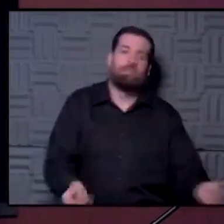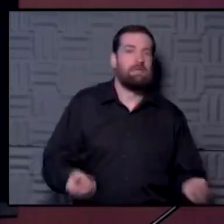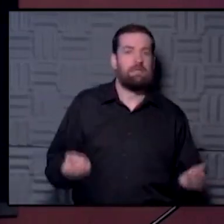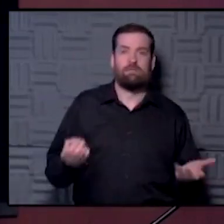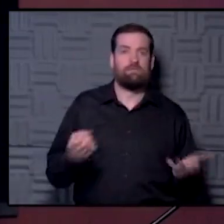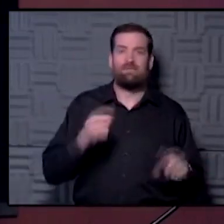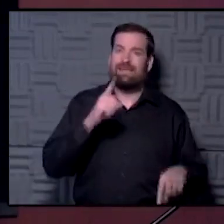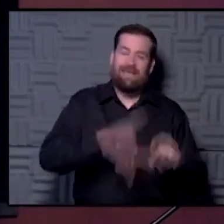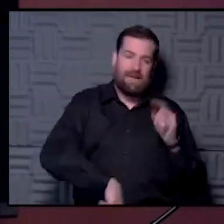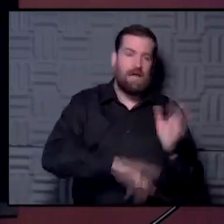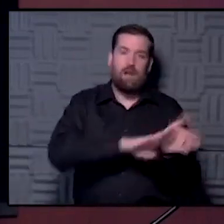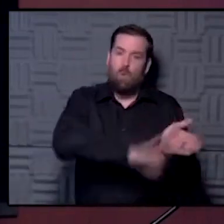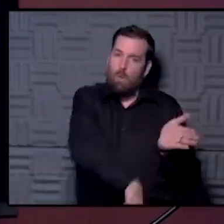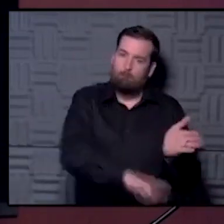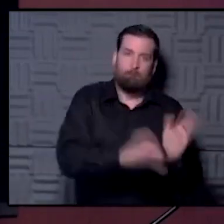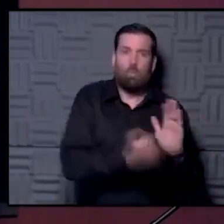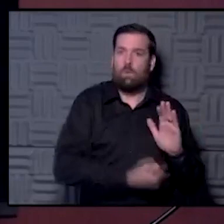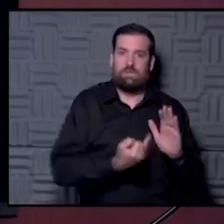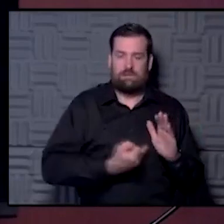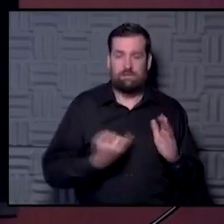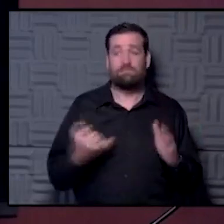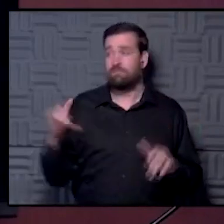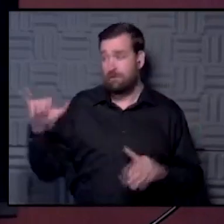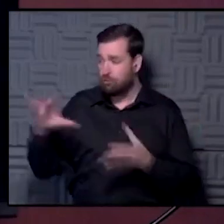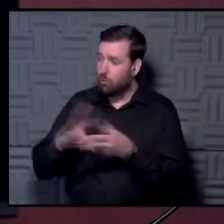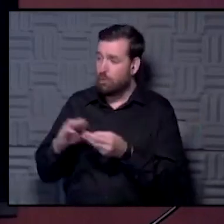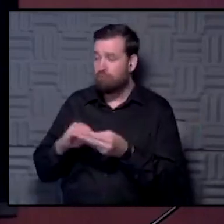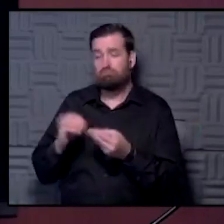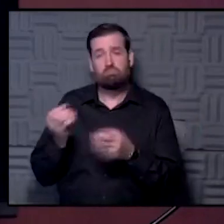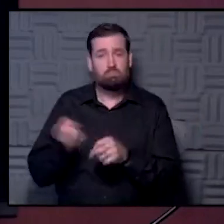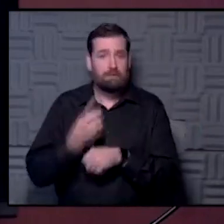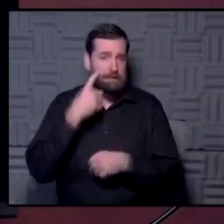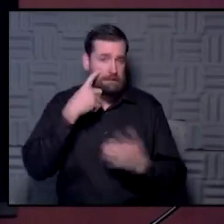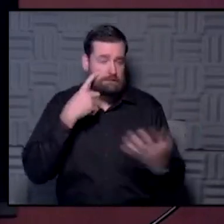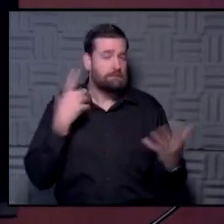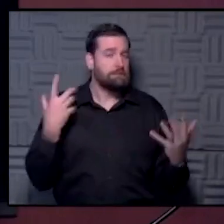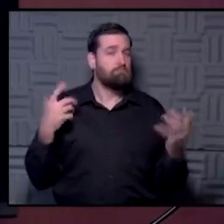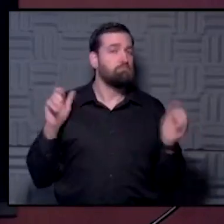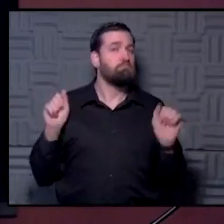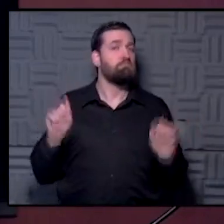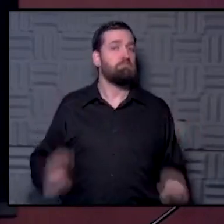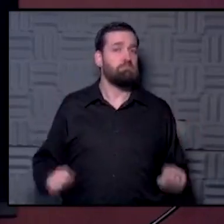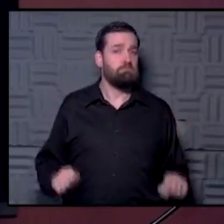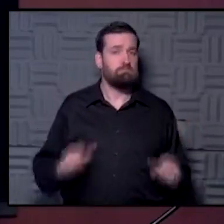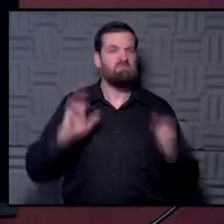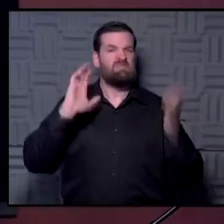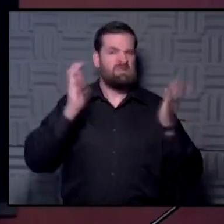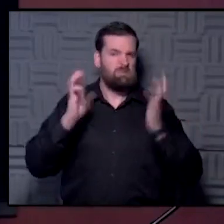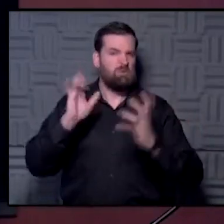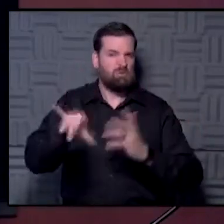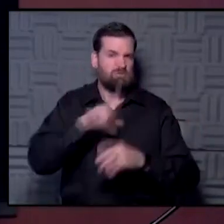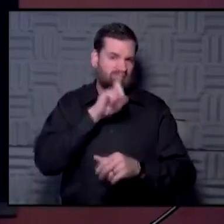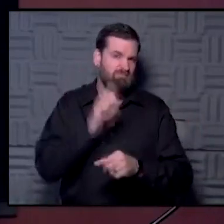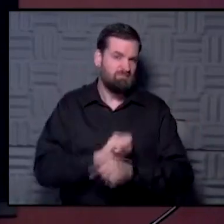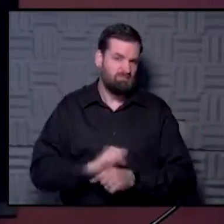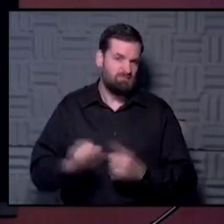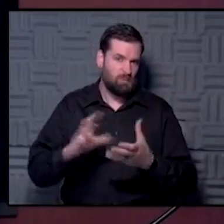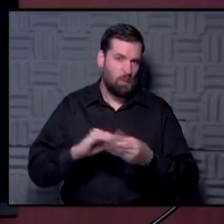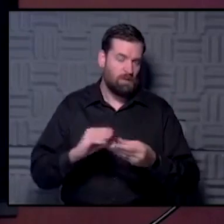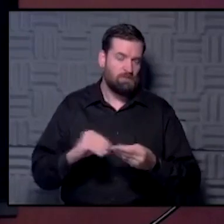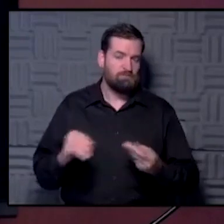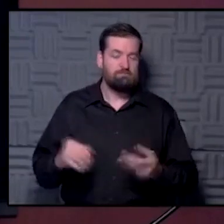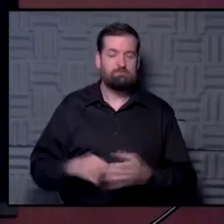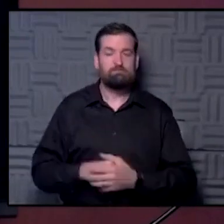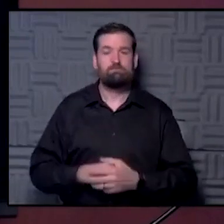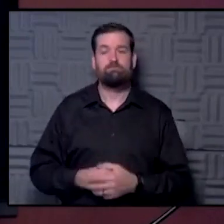symptoms. And so I think that story probably makes sense. It's very likely that was something along those lines, was sort of really